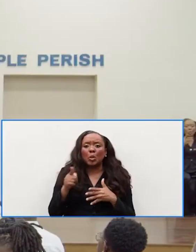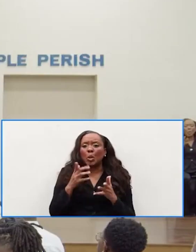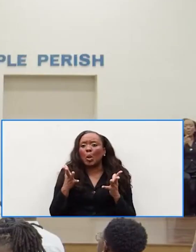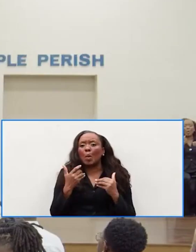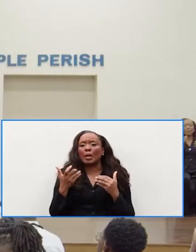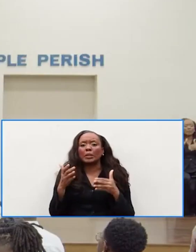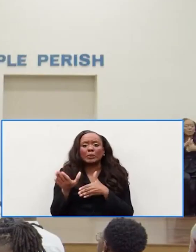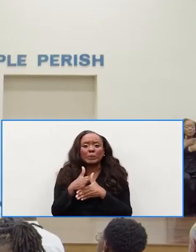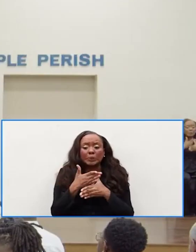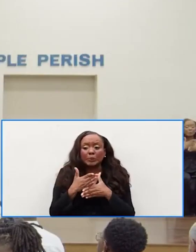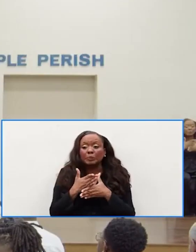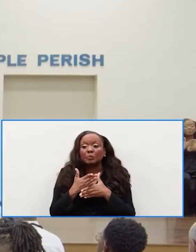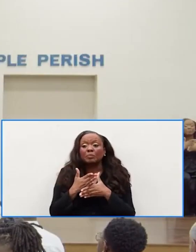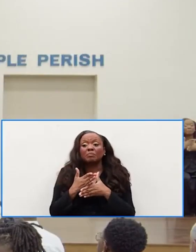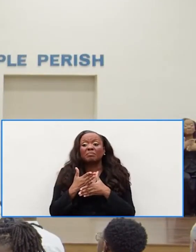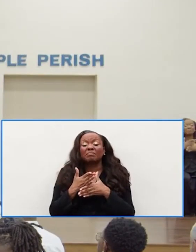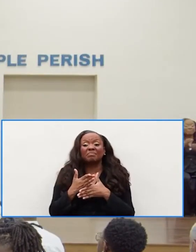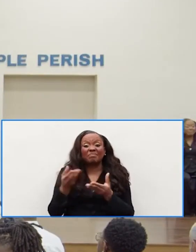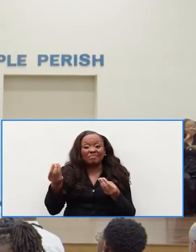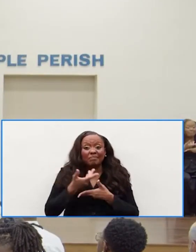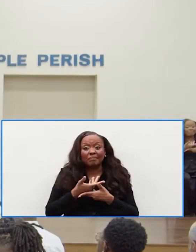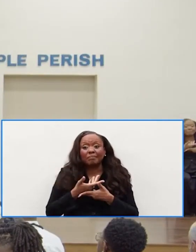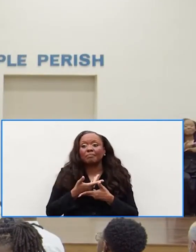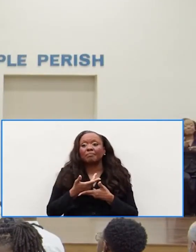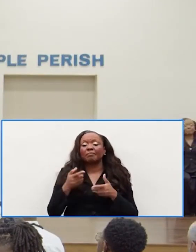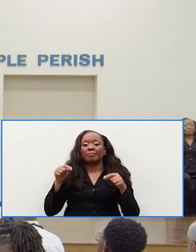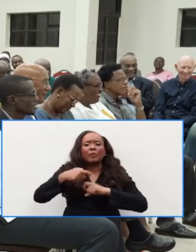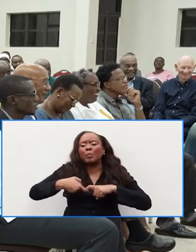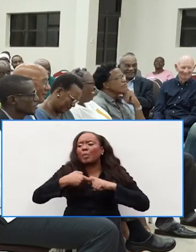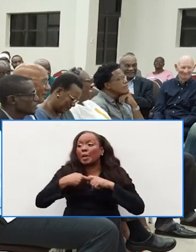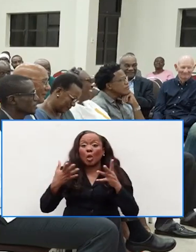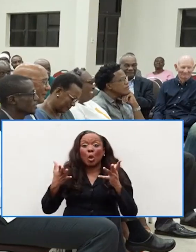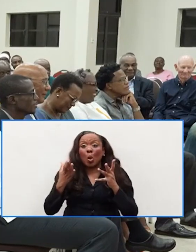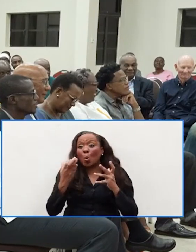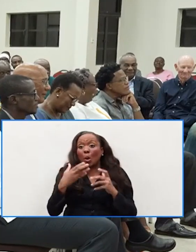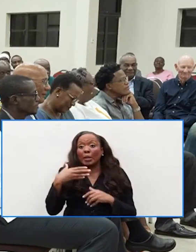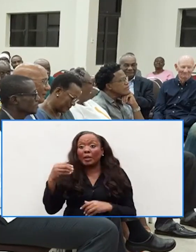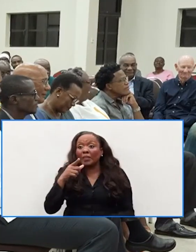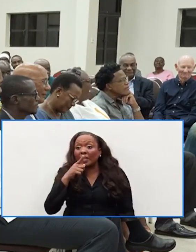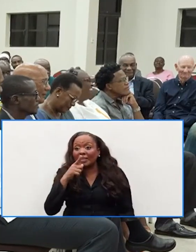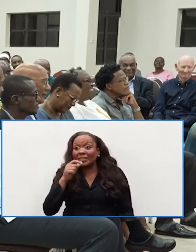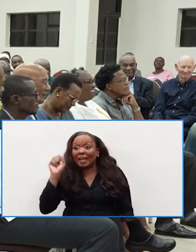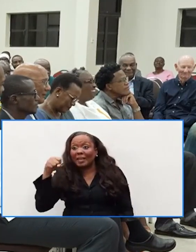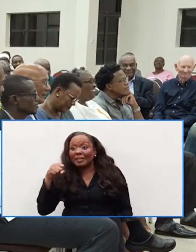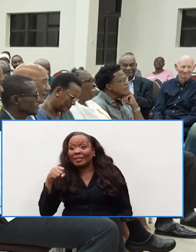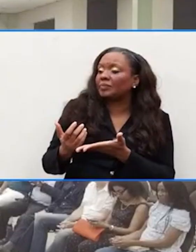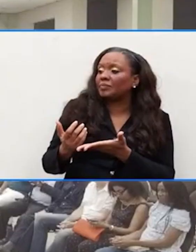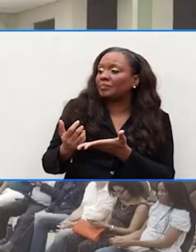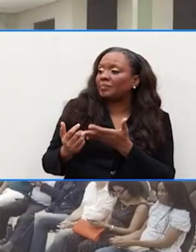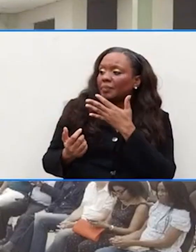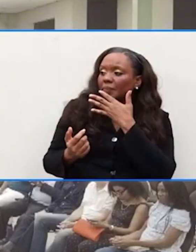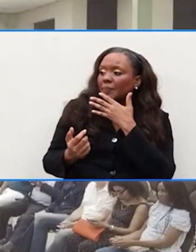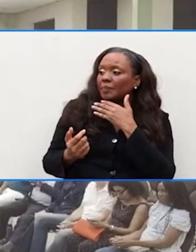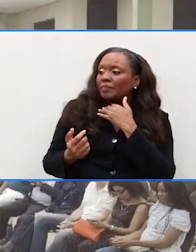The first meeting and educational session was held at Solidarity House. Barbadians present and viewing online represented a wide cross-section of